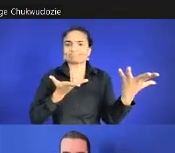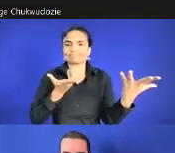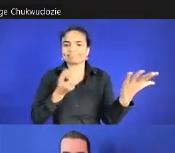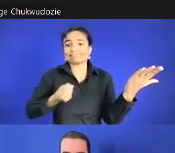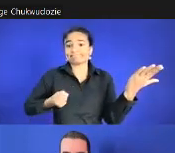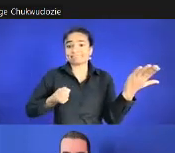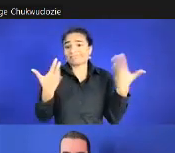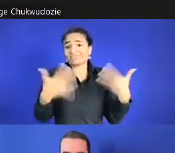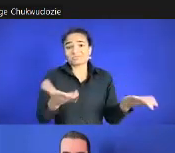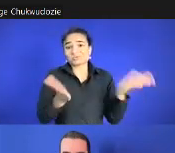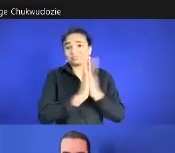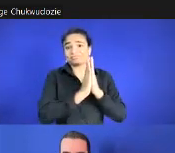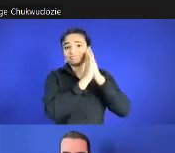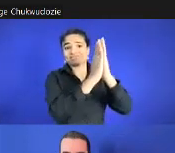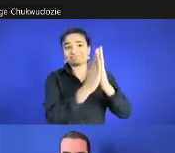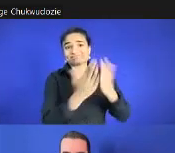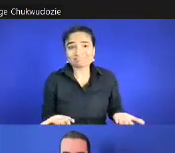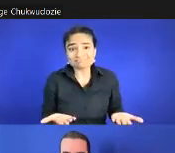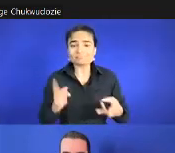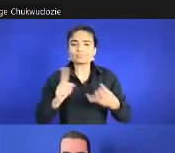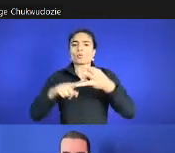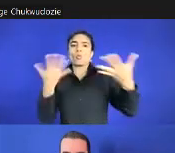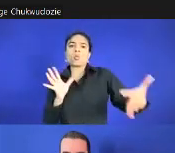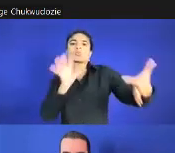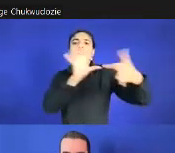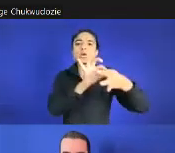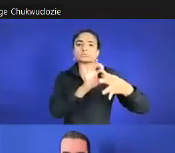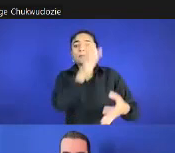keep on trying to get back to that person for one reason or the other,